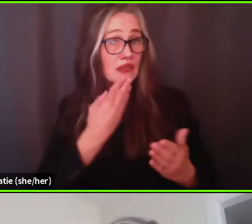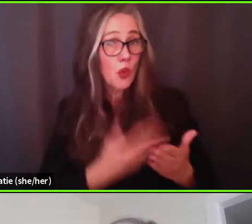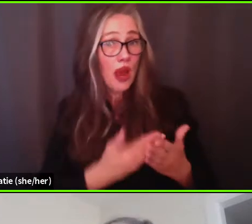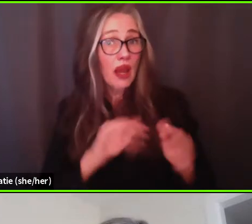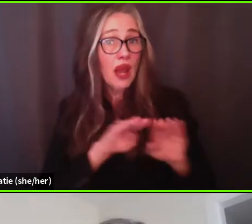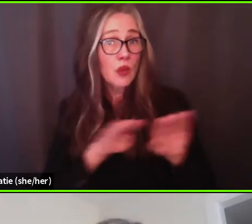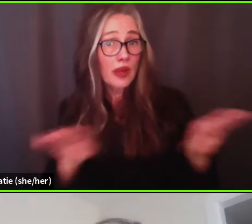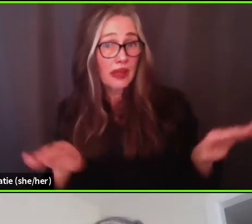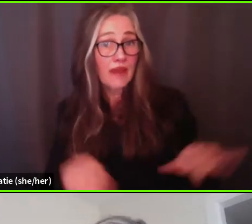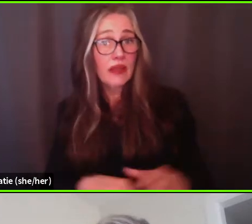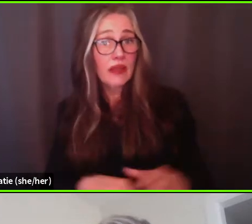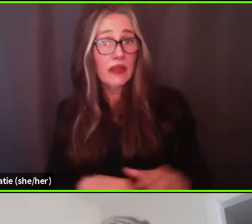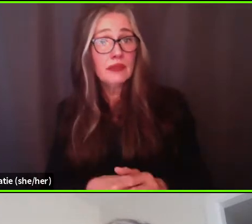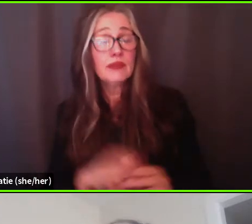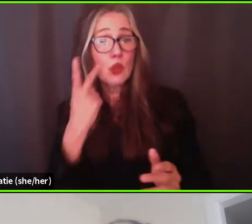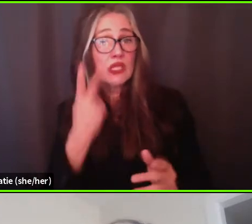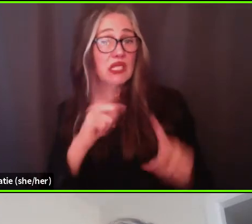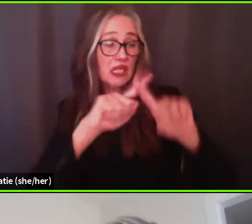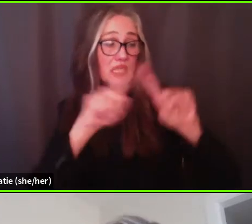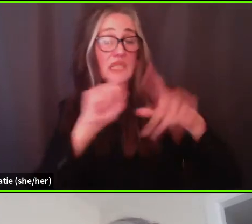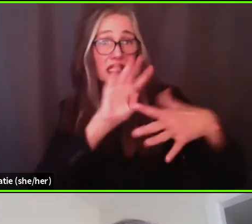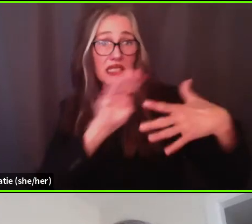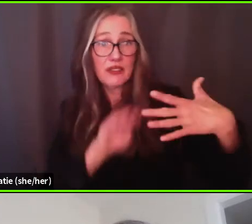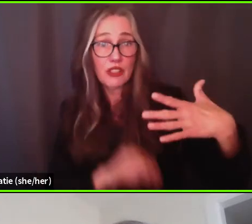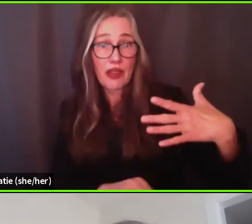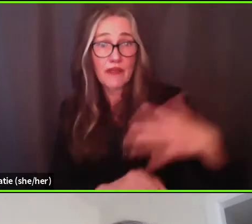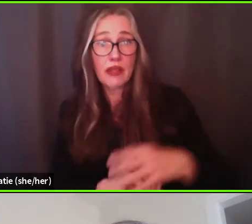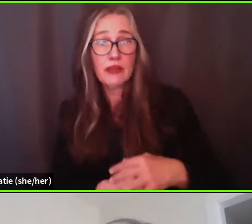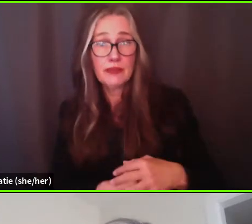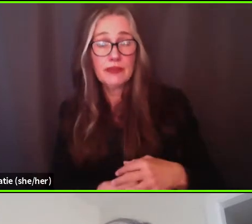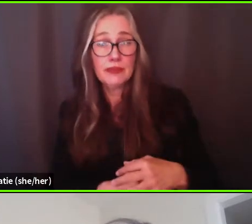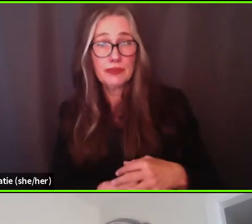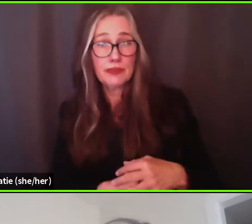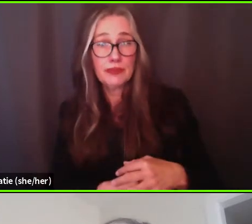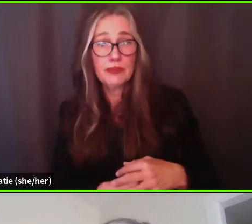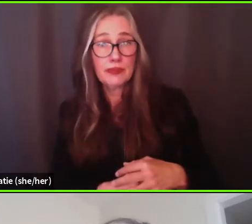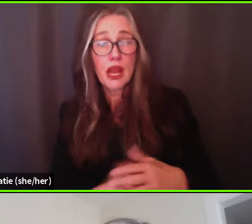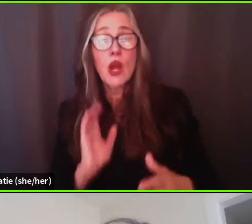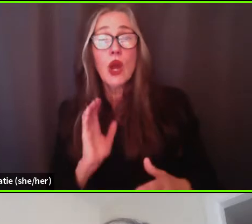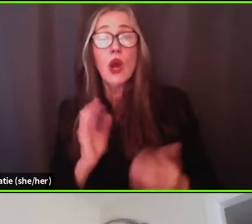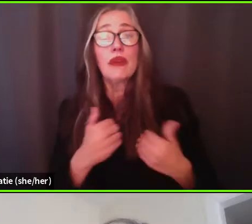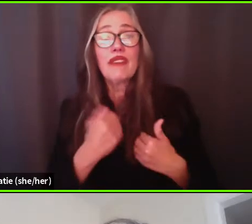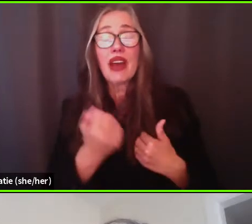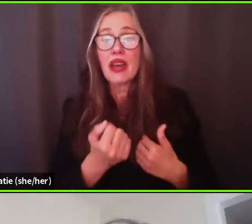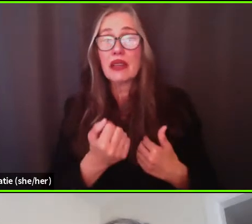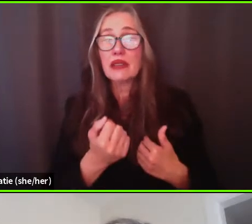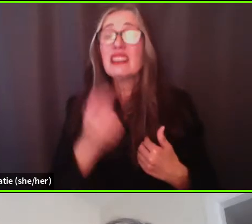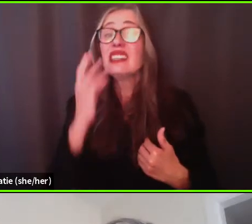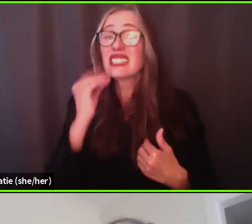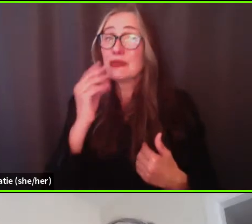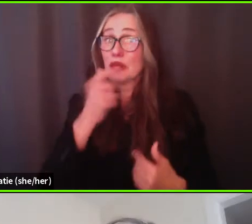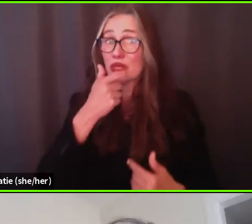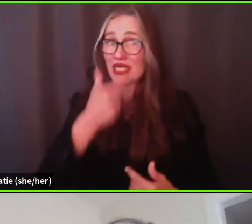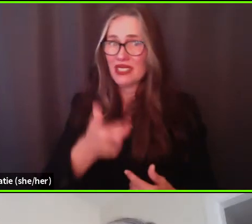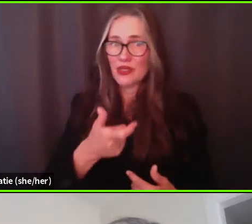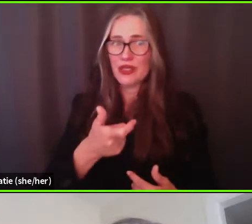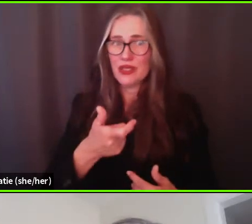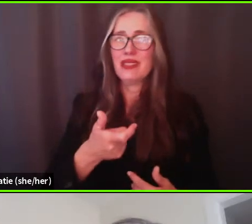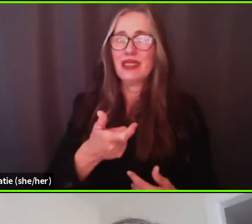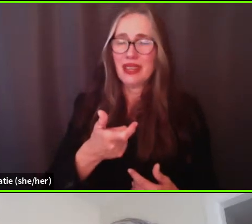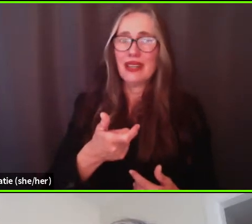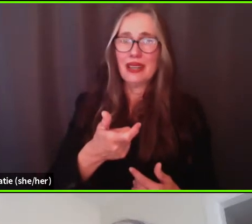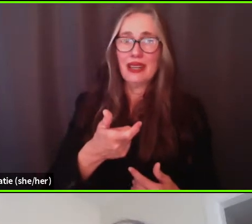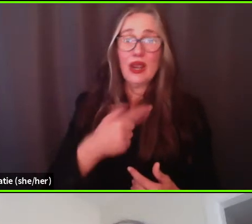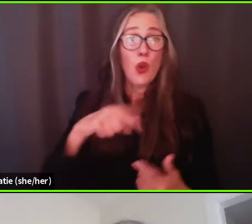could look at different levels here so um we've had an interesting experience about uh about trying to uh get